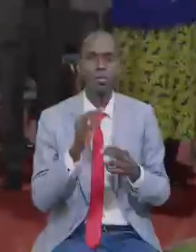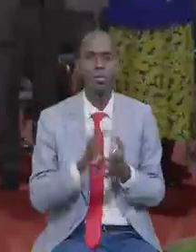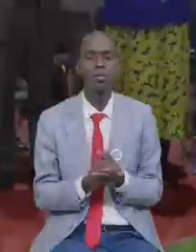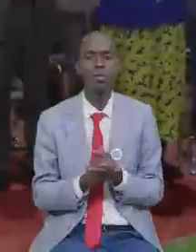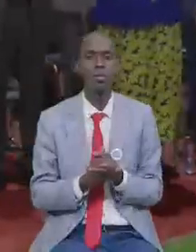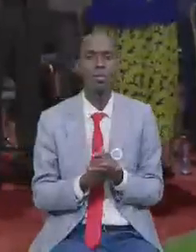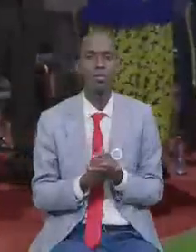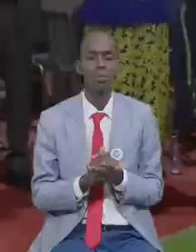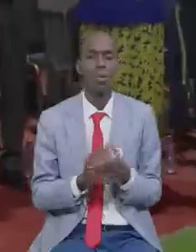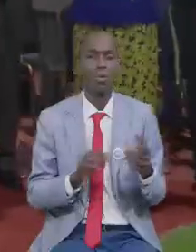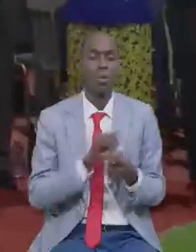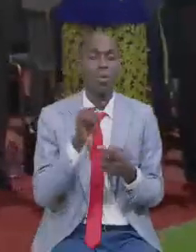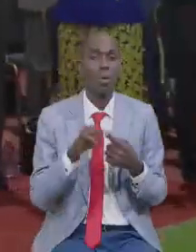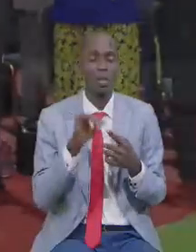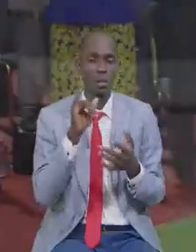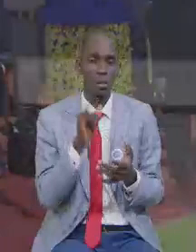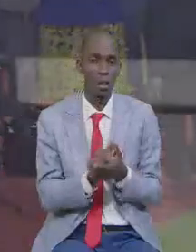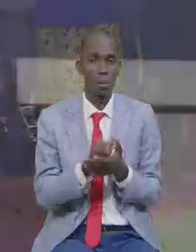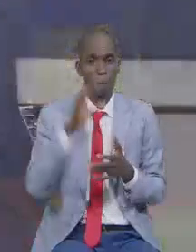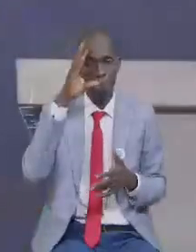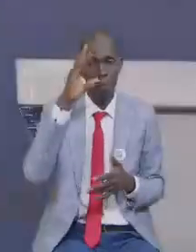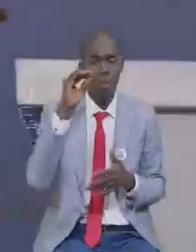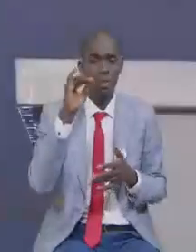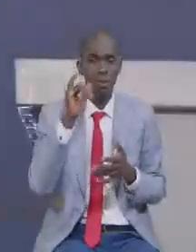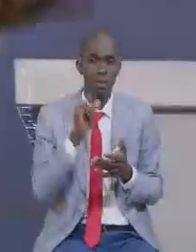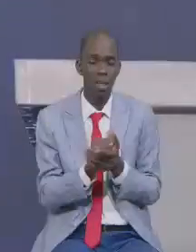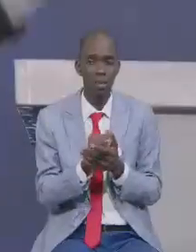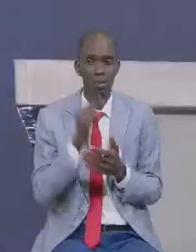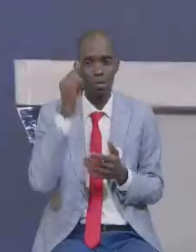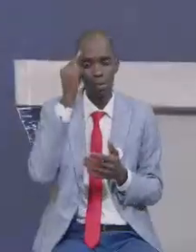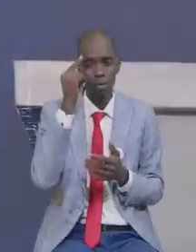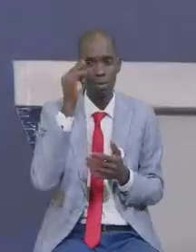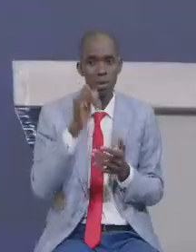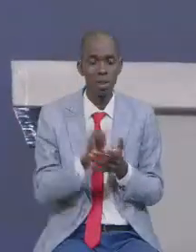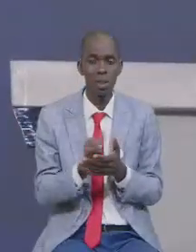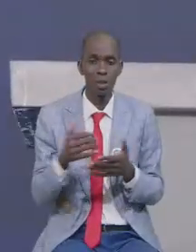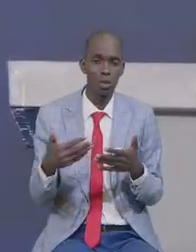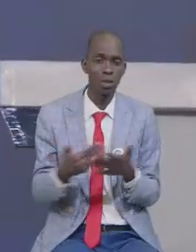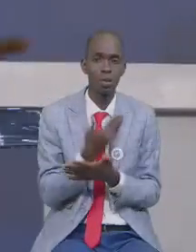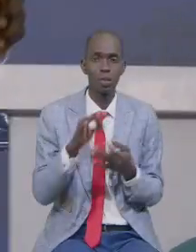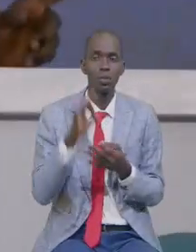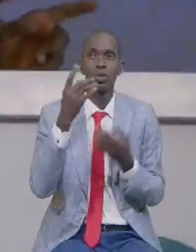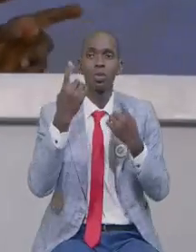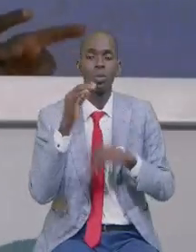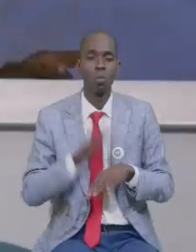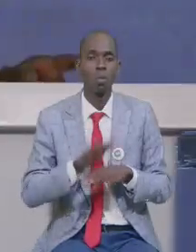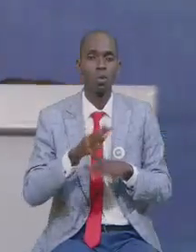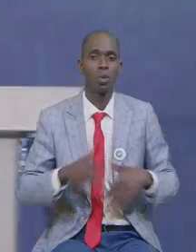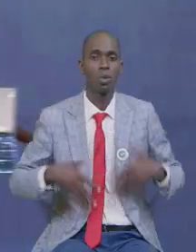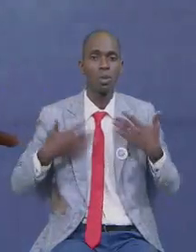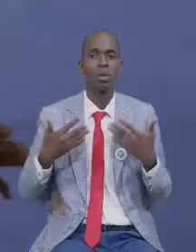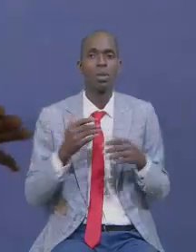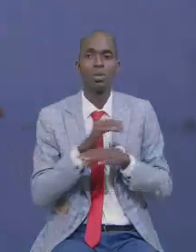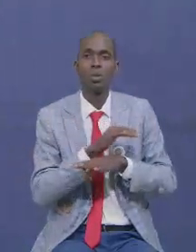When that mind, that thought, that spirit, that newness comes in your life, don't